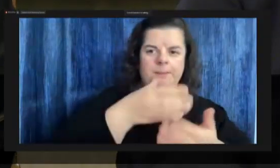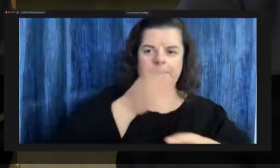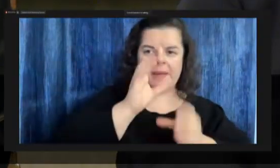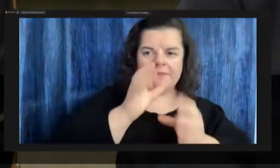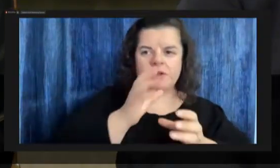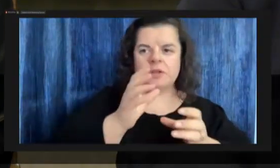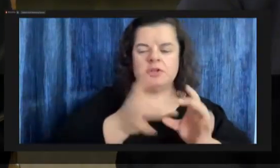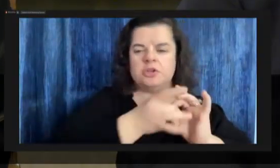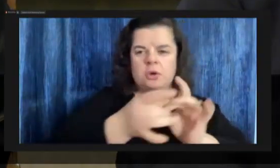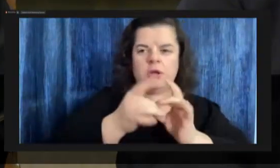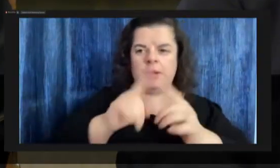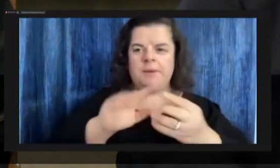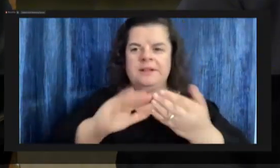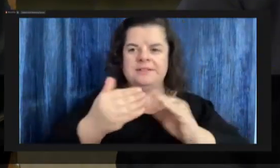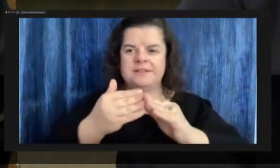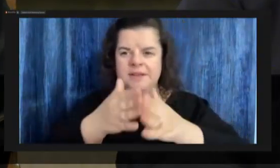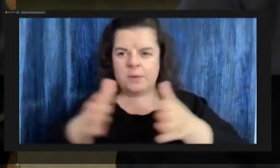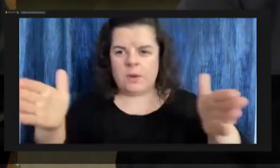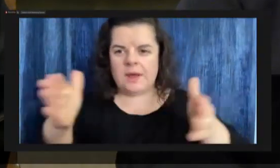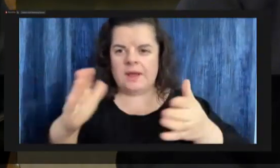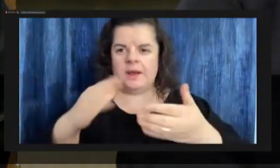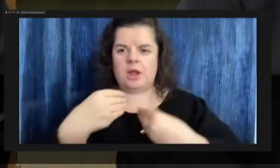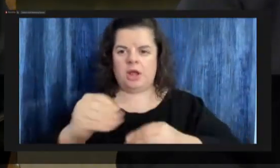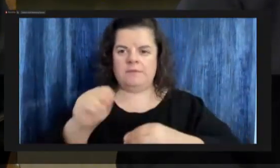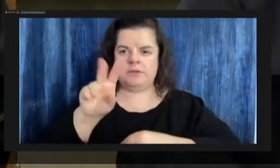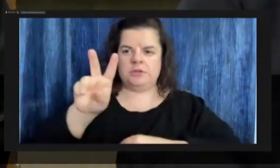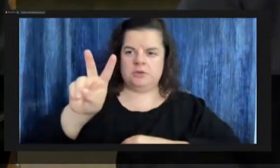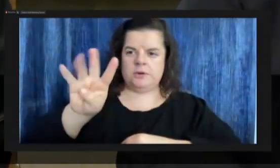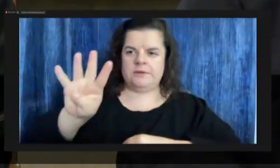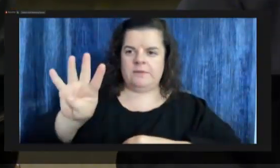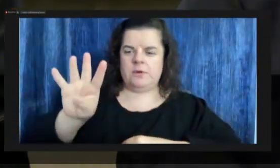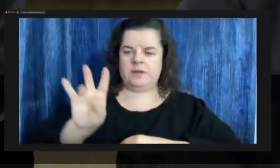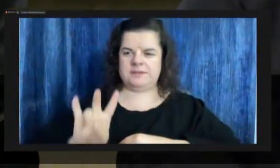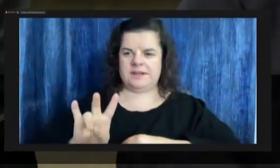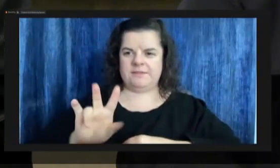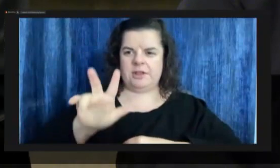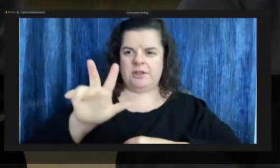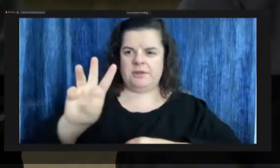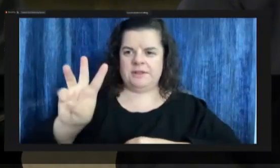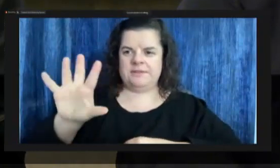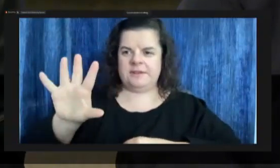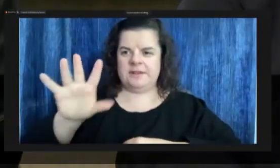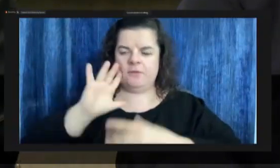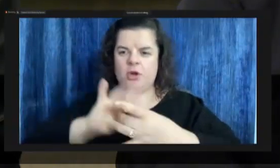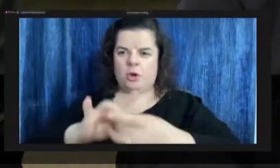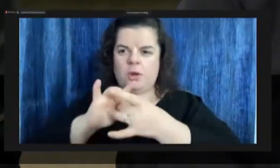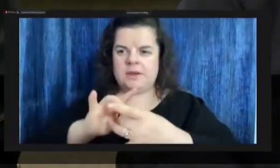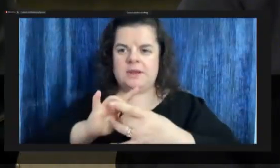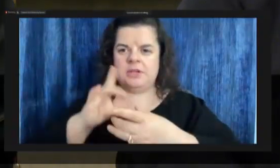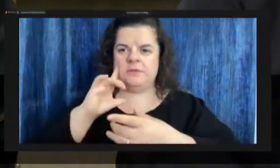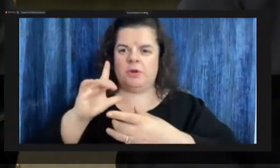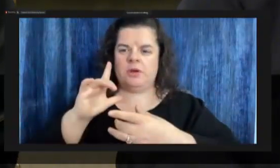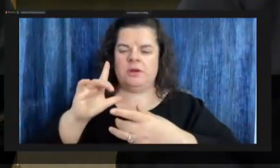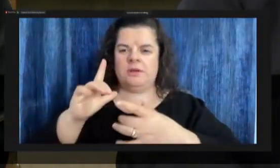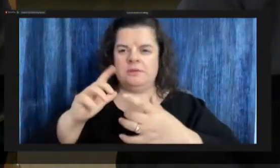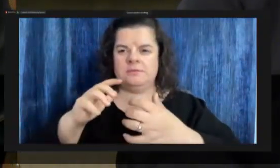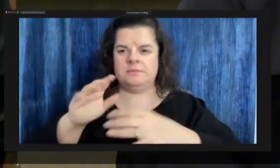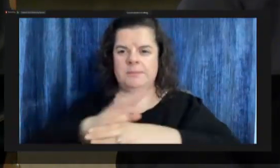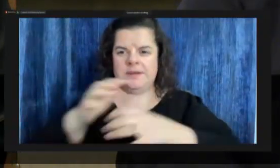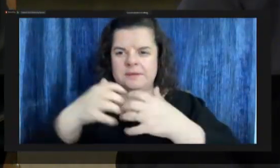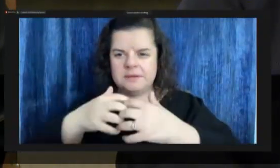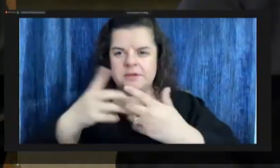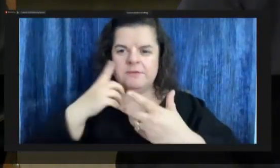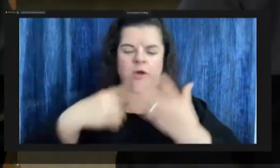citywide, almost 24/7, 365 coordination of the industry or business of food, beverage,